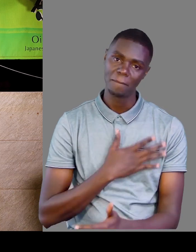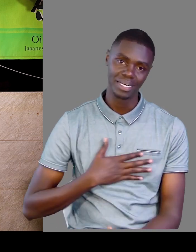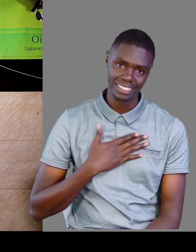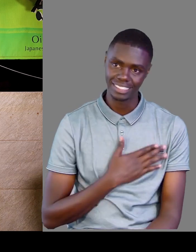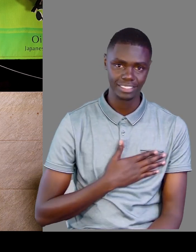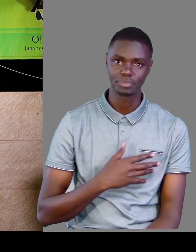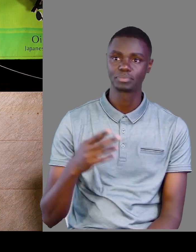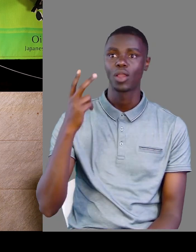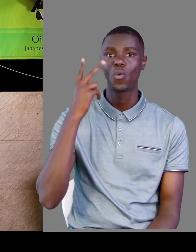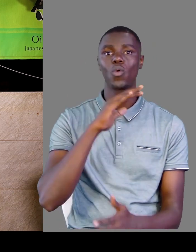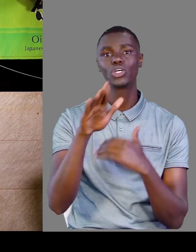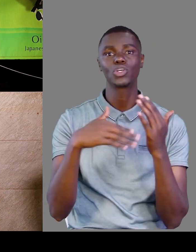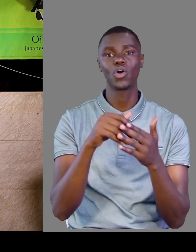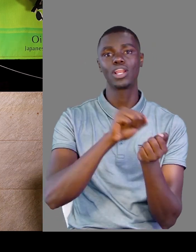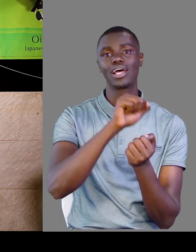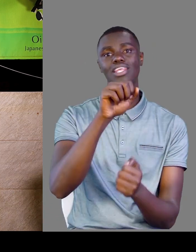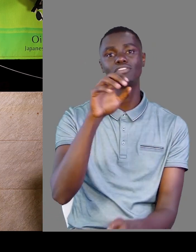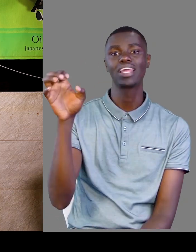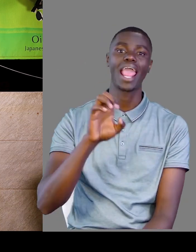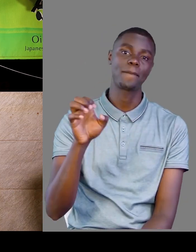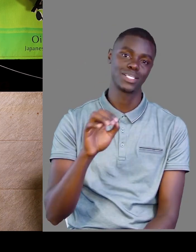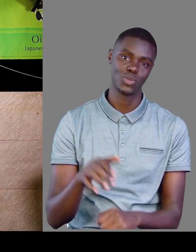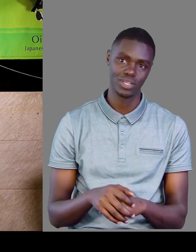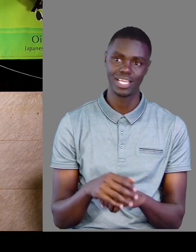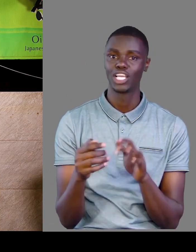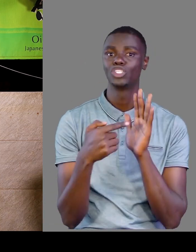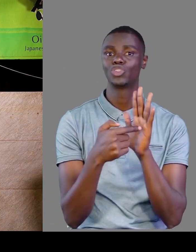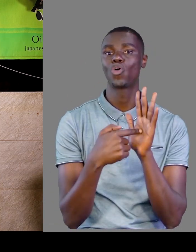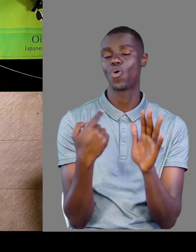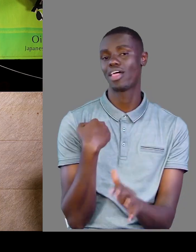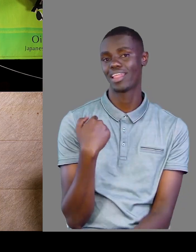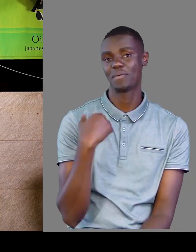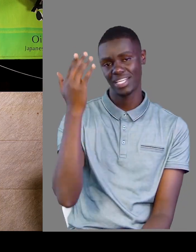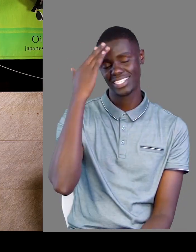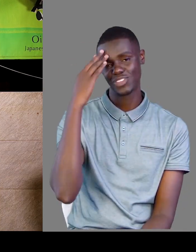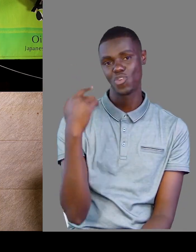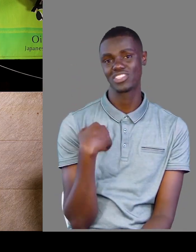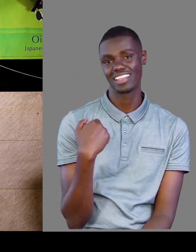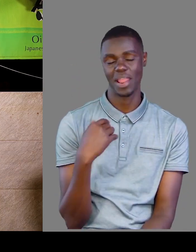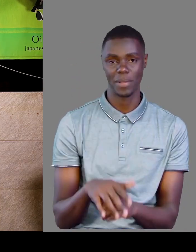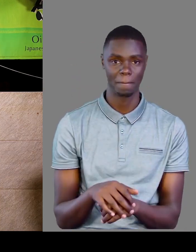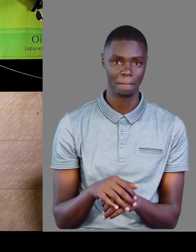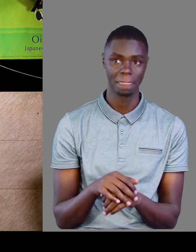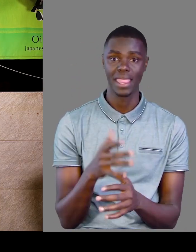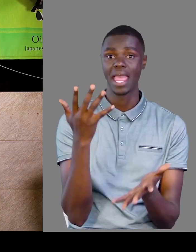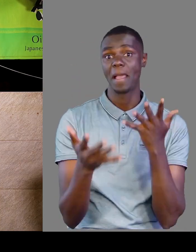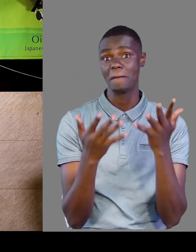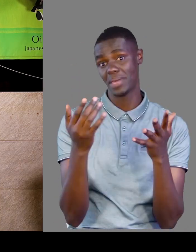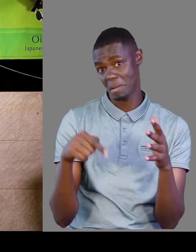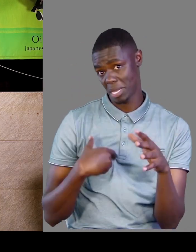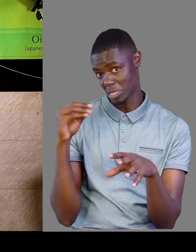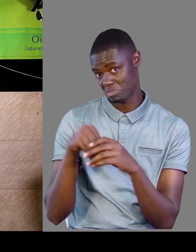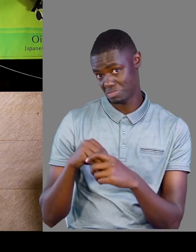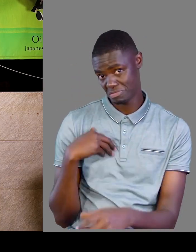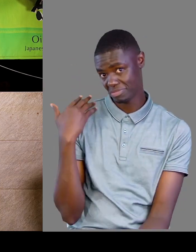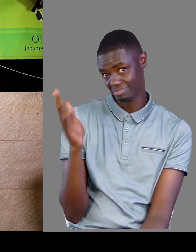guys, watch all the 15 episodes. Ooh, she knows the number. She knows the number. That's maybe a minute.